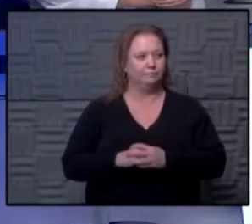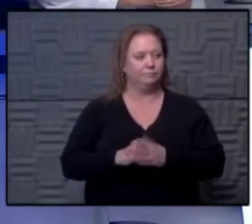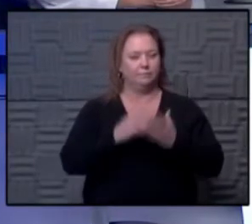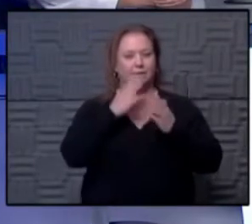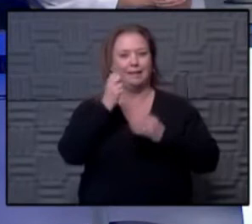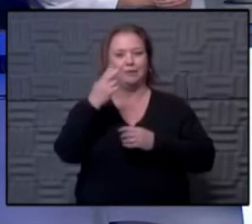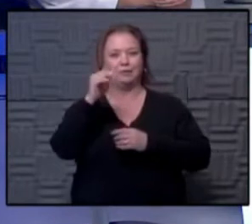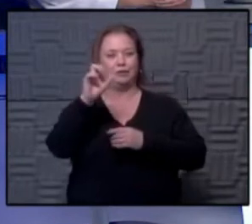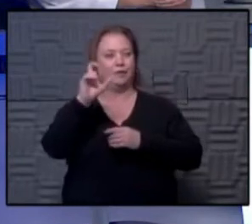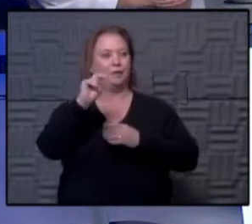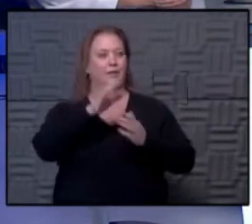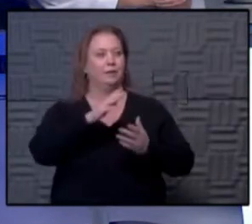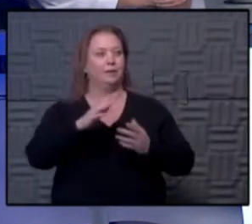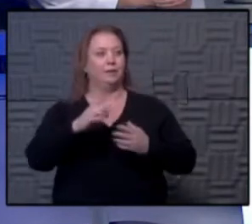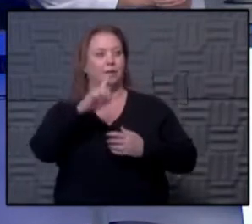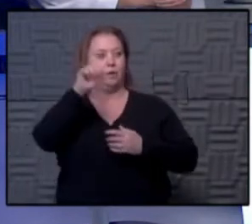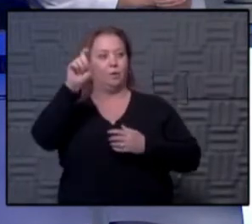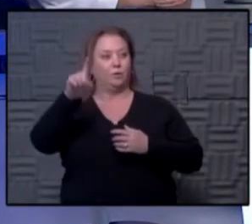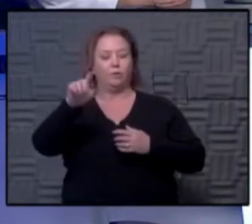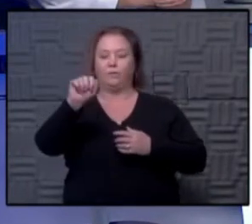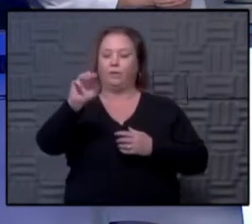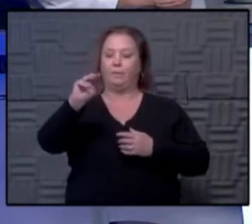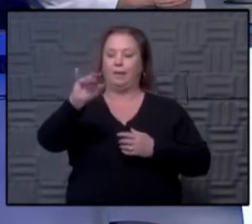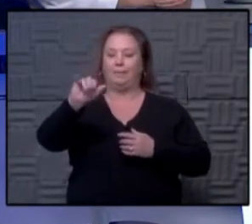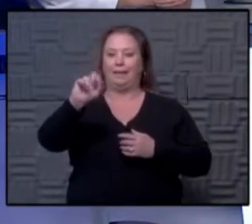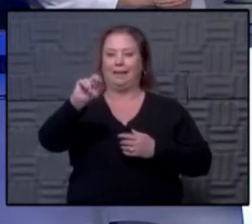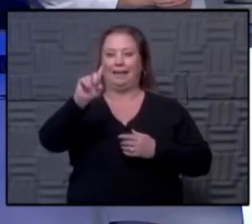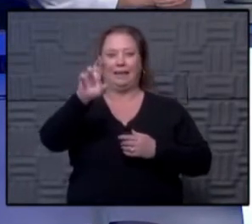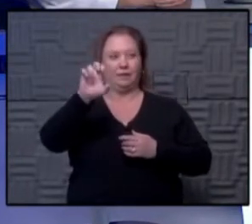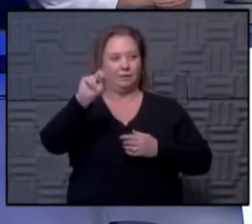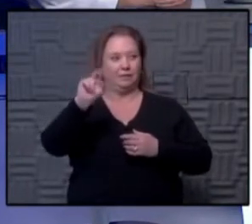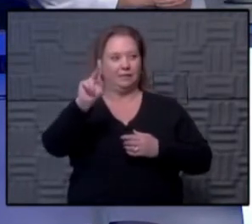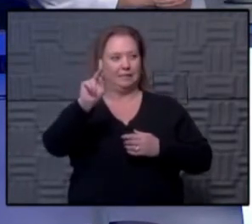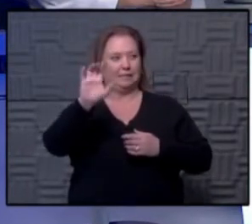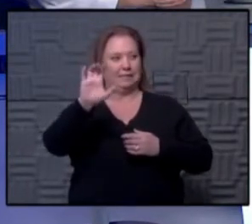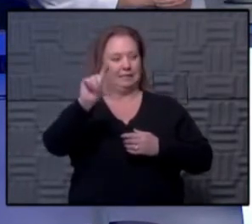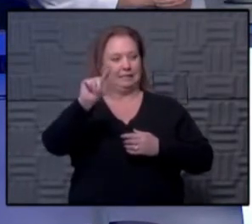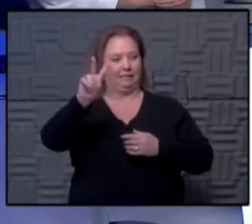Thanks, Shannon. All right, and now we have a question from Amy Anderson with KCTV5.